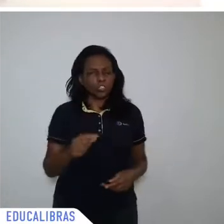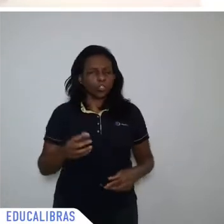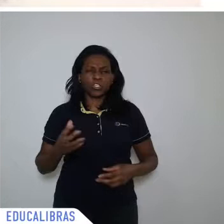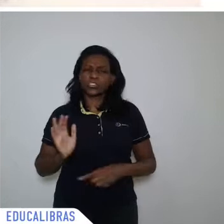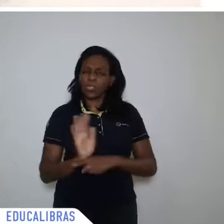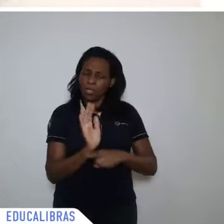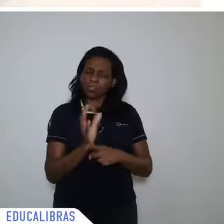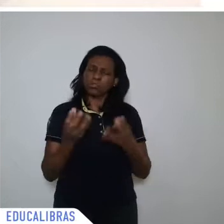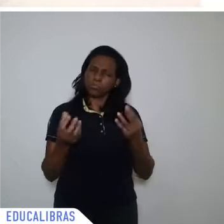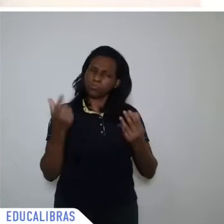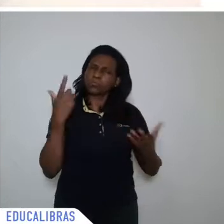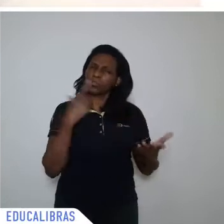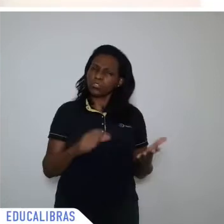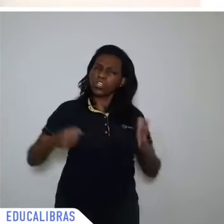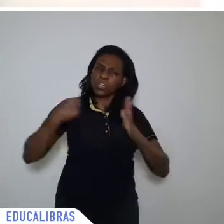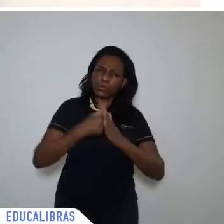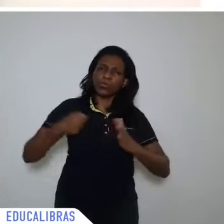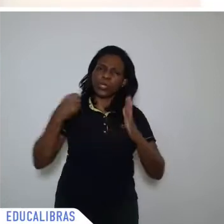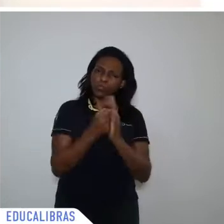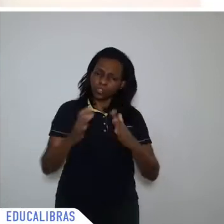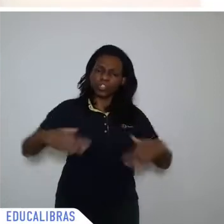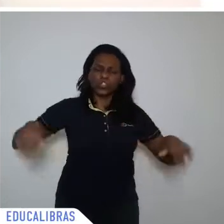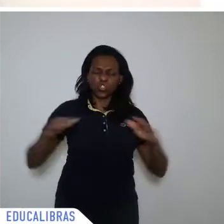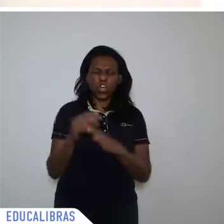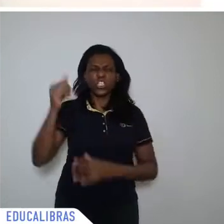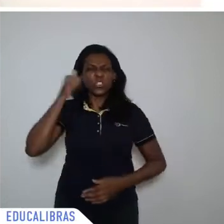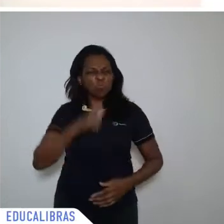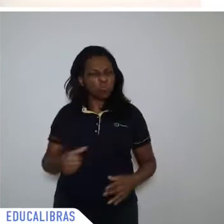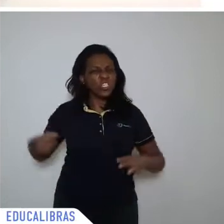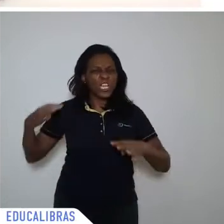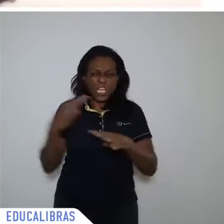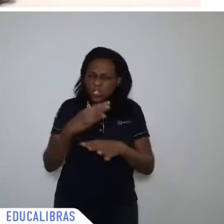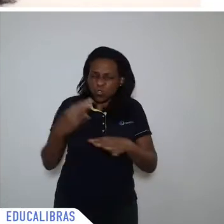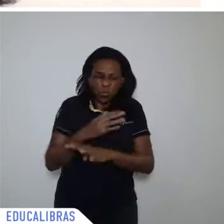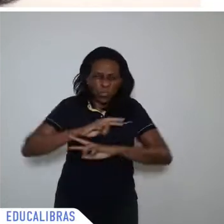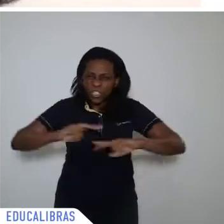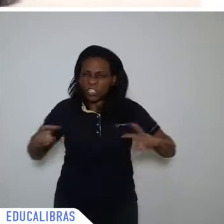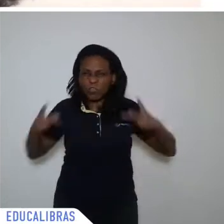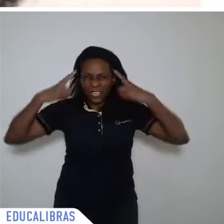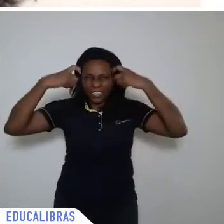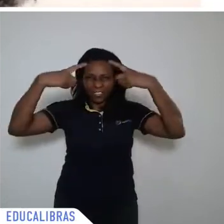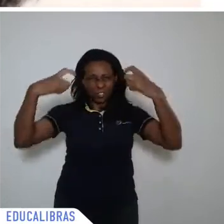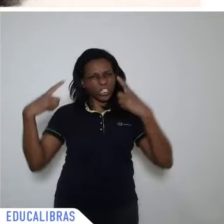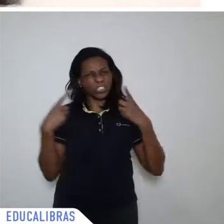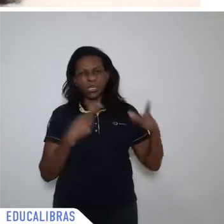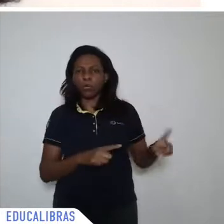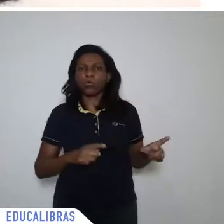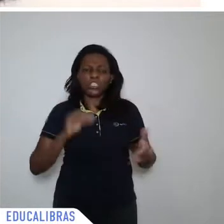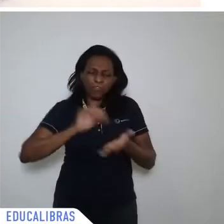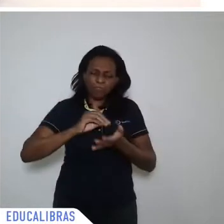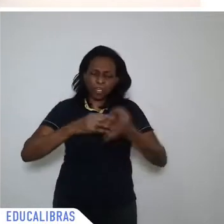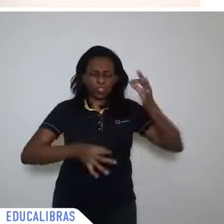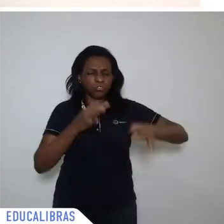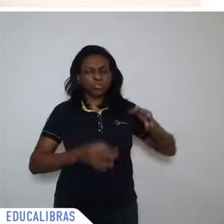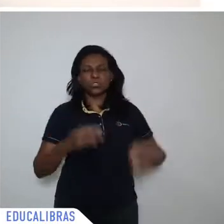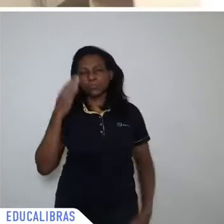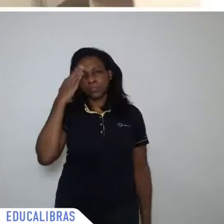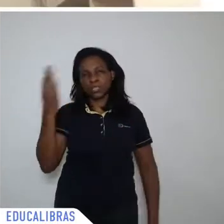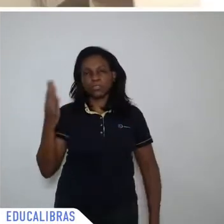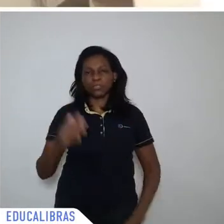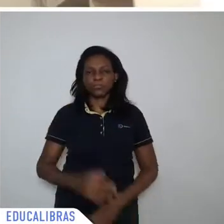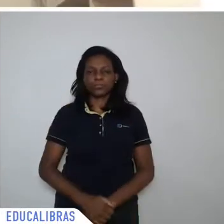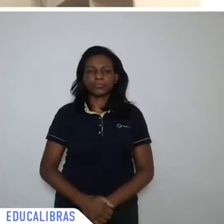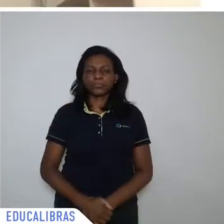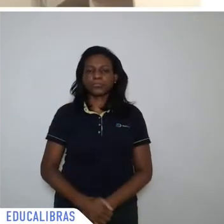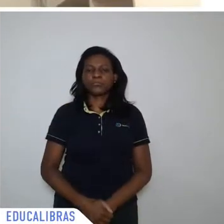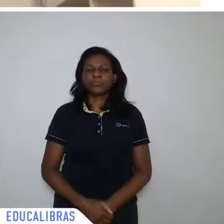somebody fighting, and we have a lot to contribute for the fight of every woman and fighting against